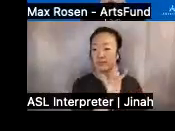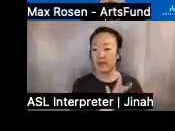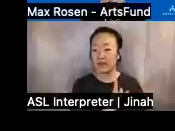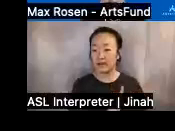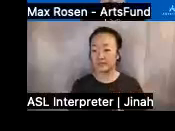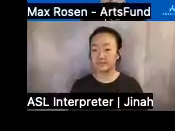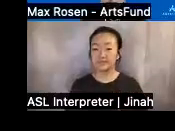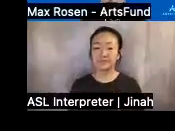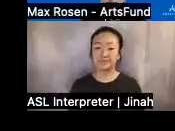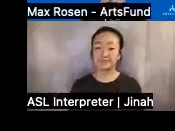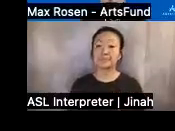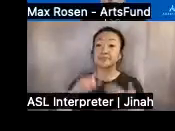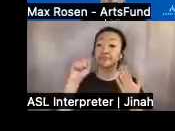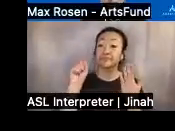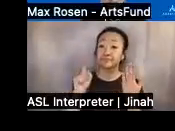I'll scroll down a bit more.